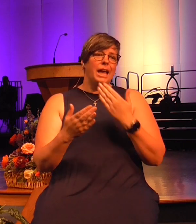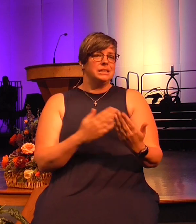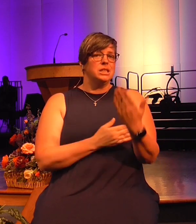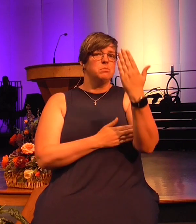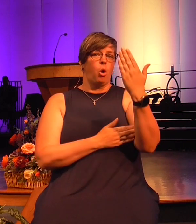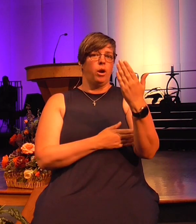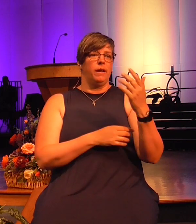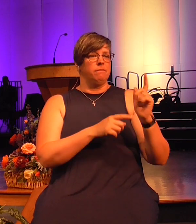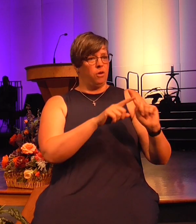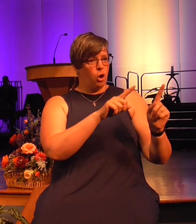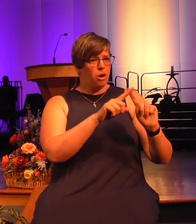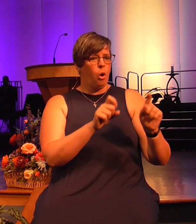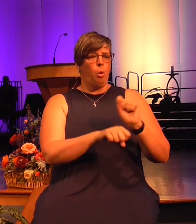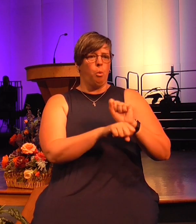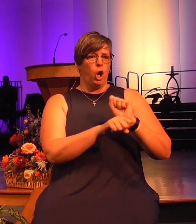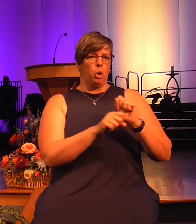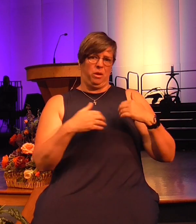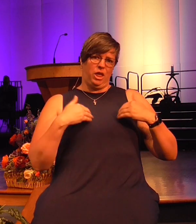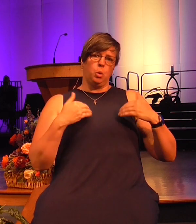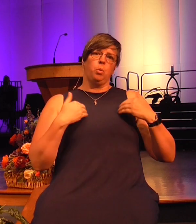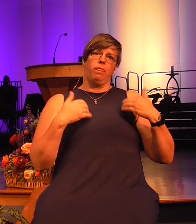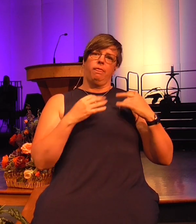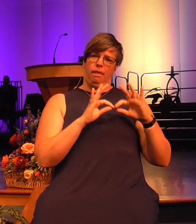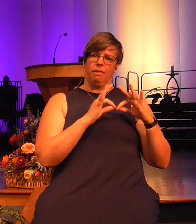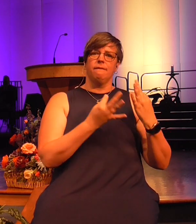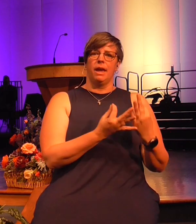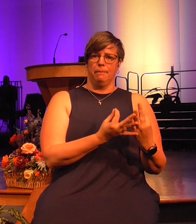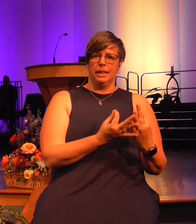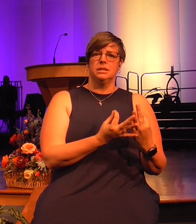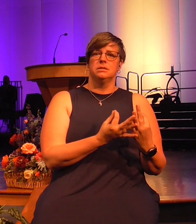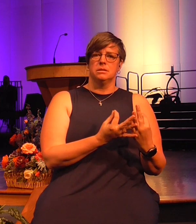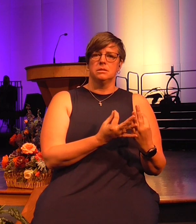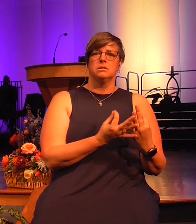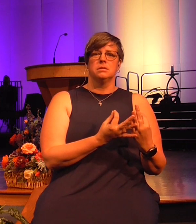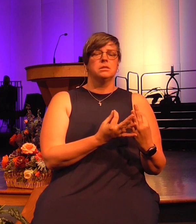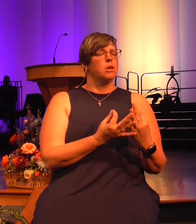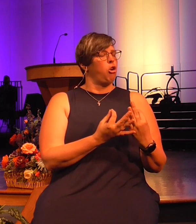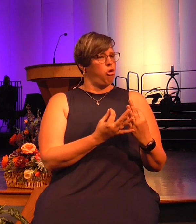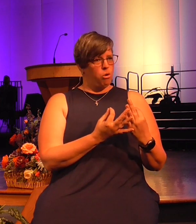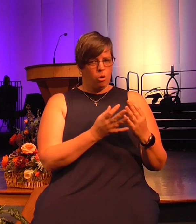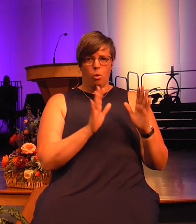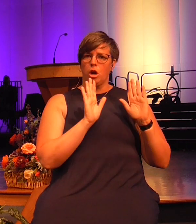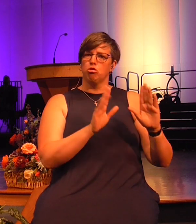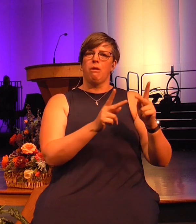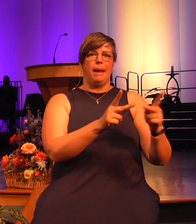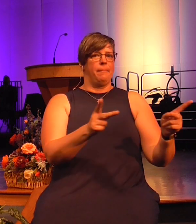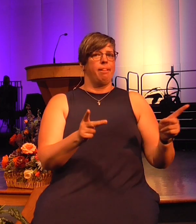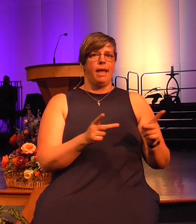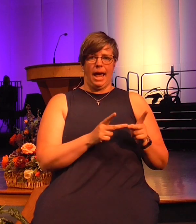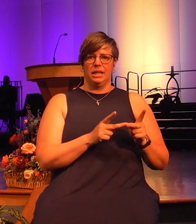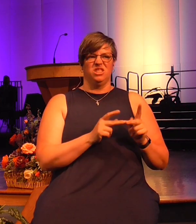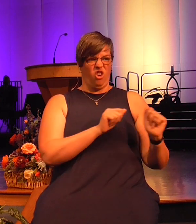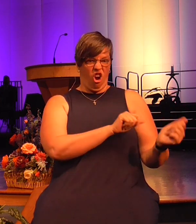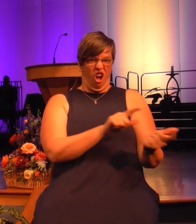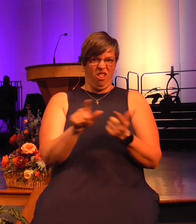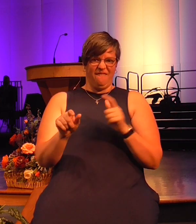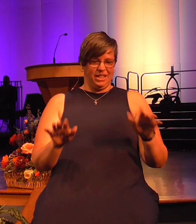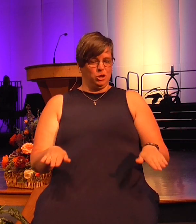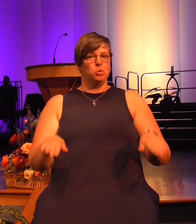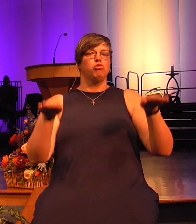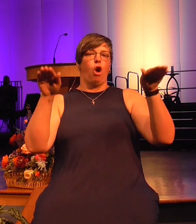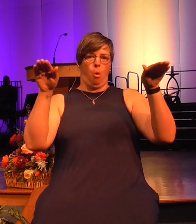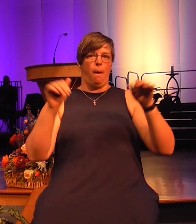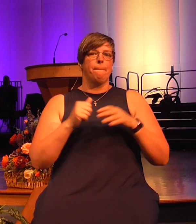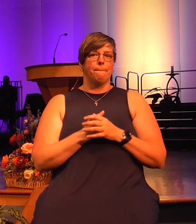this morning for all those who work with our youth and our families. What a great place this is for all of us to grow